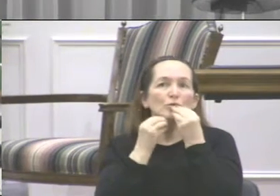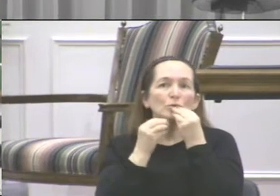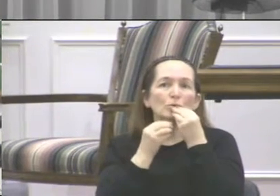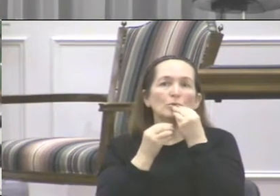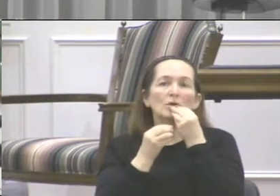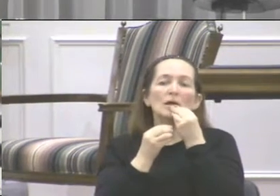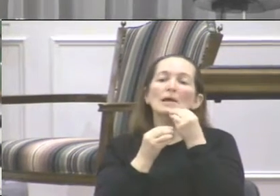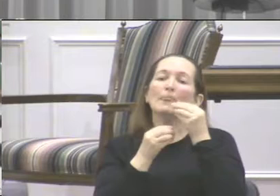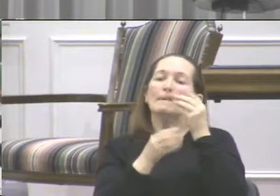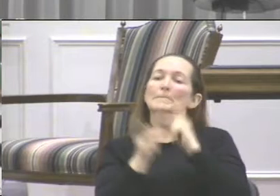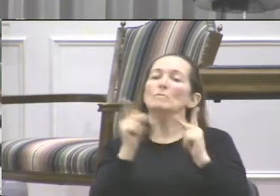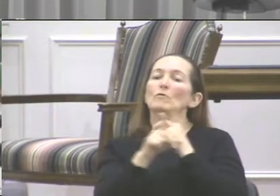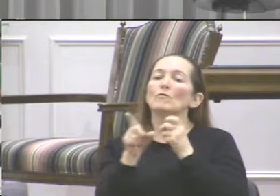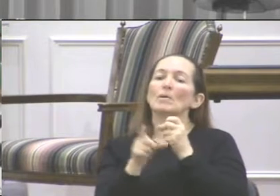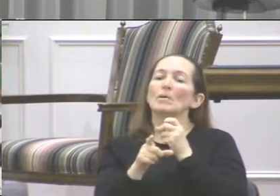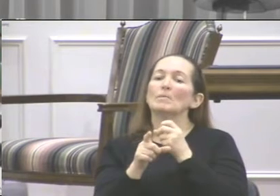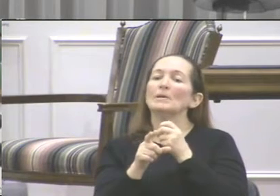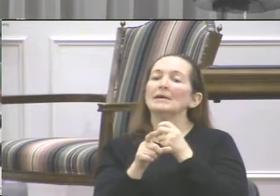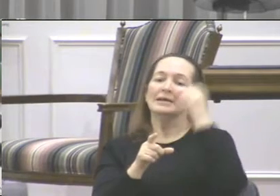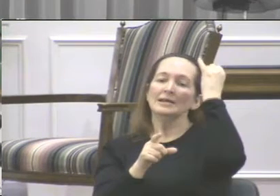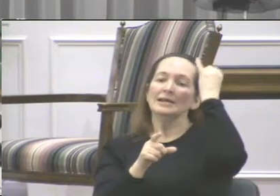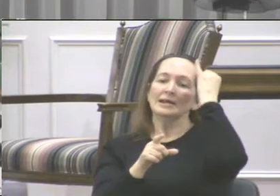However, the result is a little different.